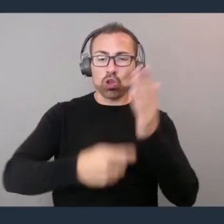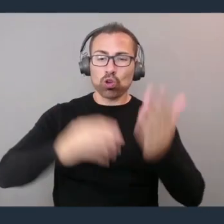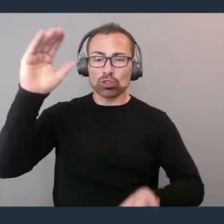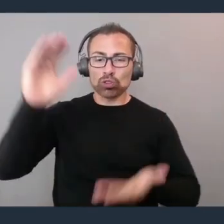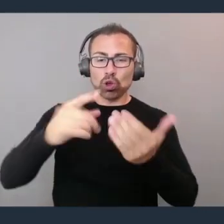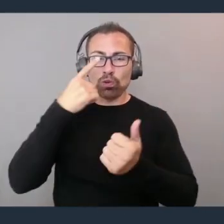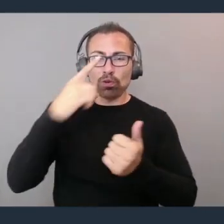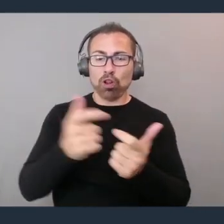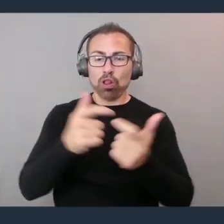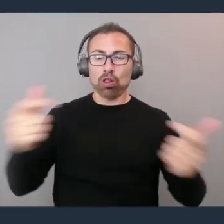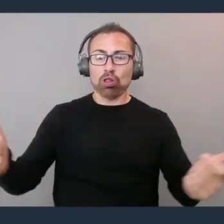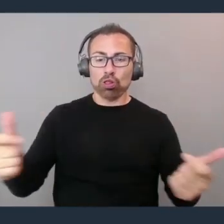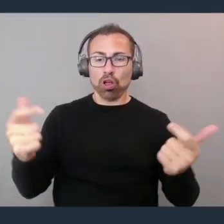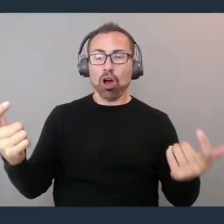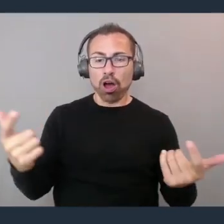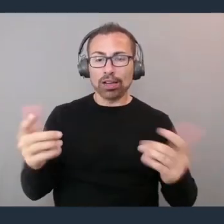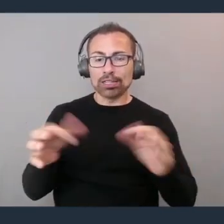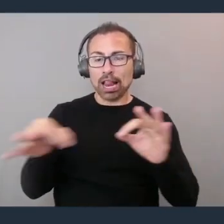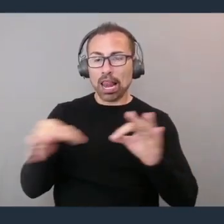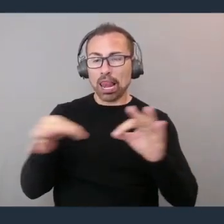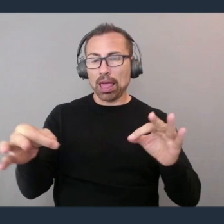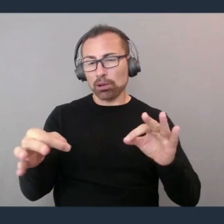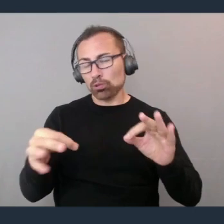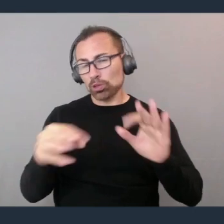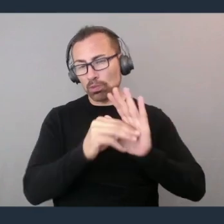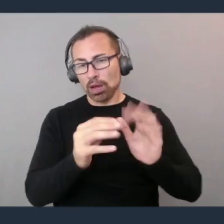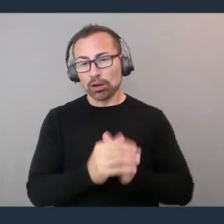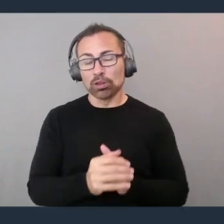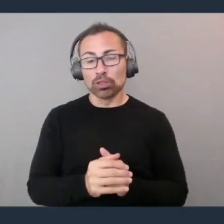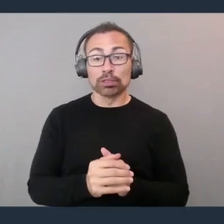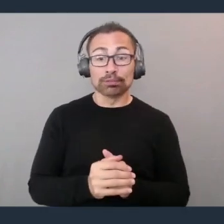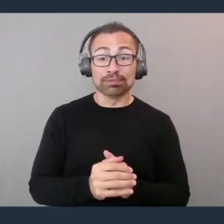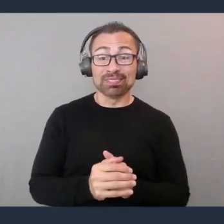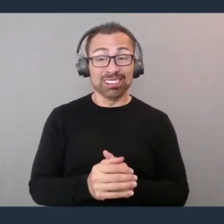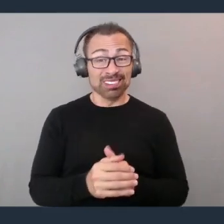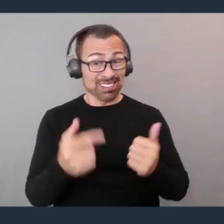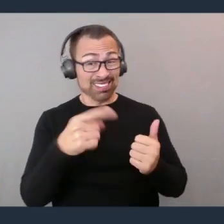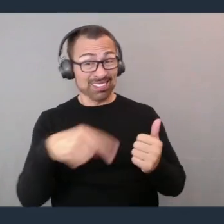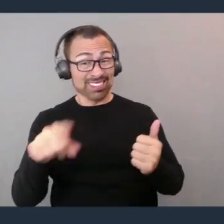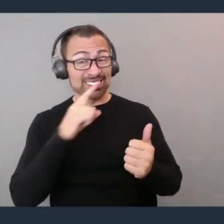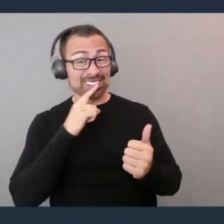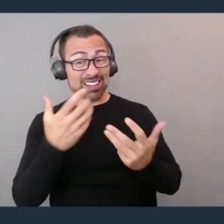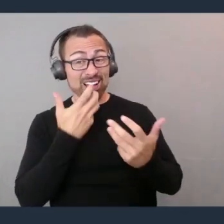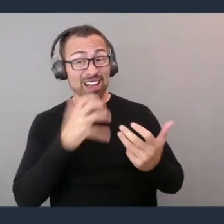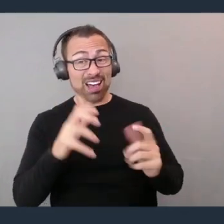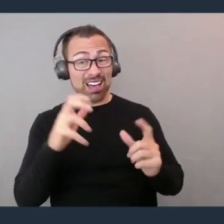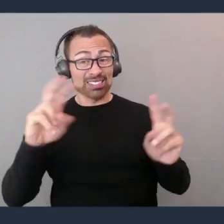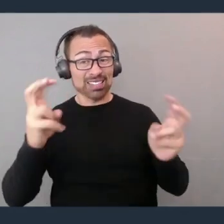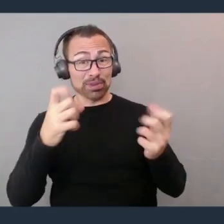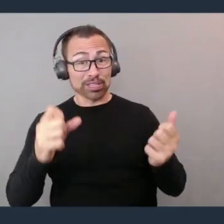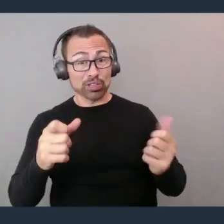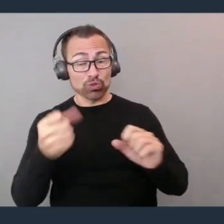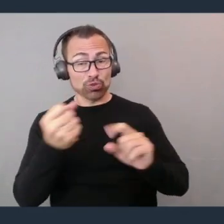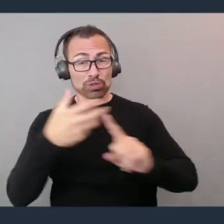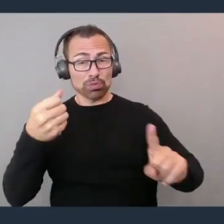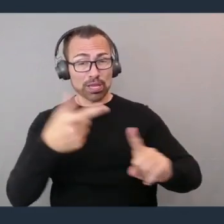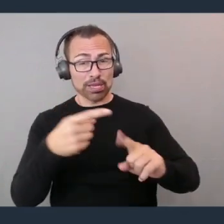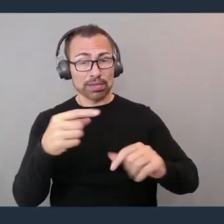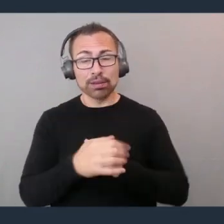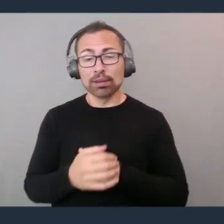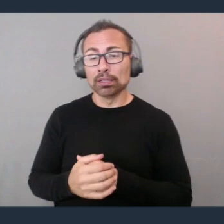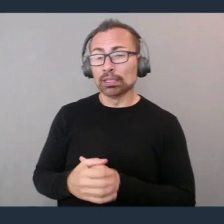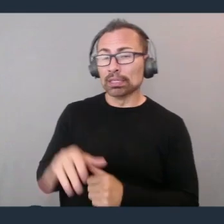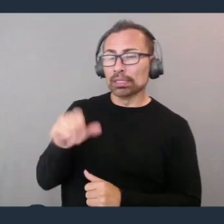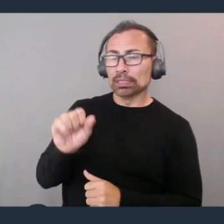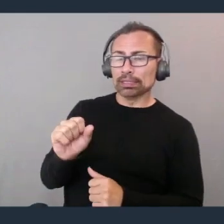So large language models, generative AI, they're really hot topics right now. Can you elaborate a bit on them? Sure, yeah. I think it helps if we maybe take a step back